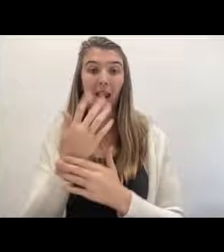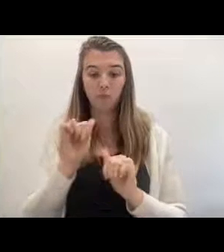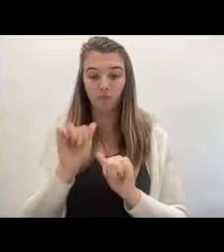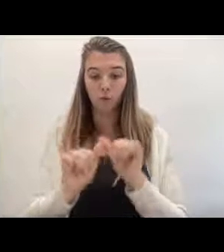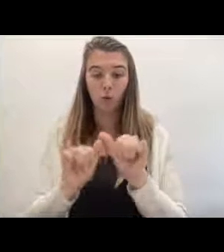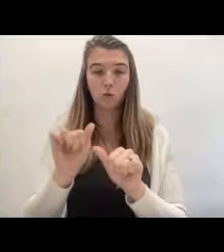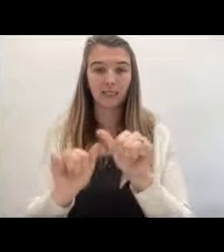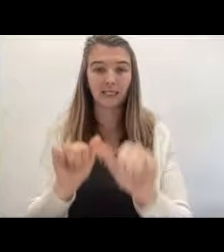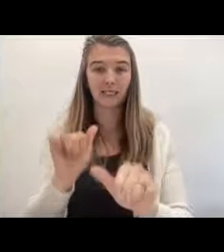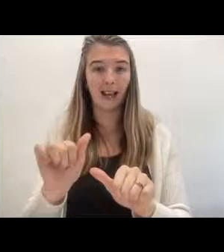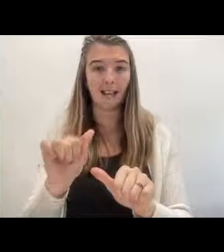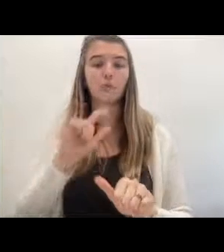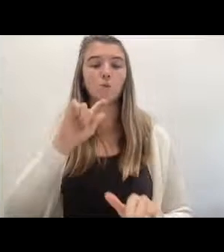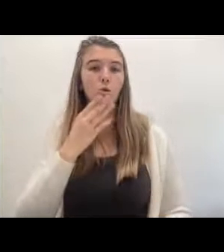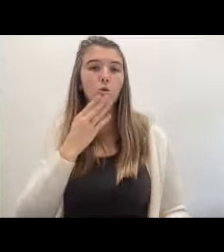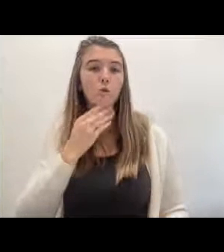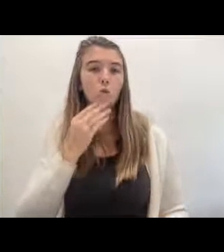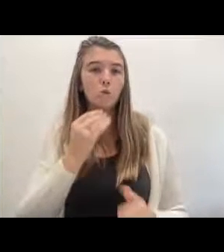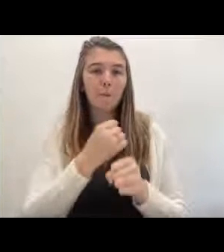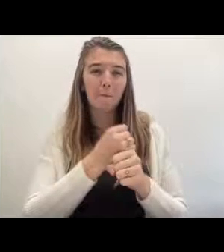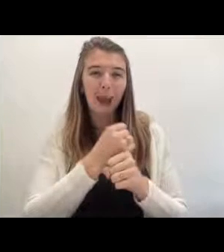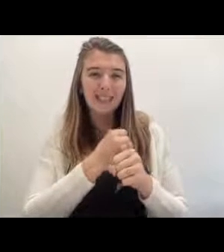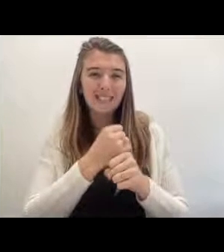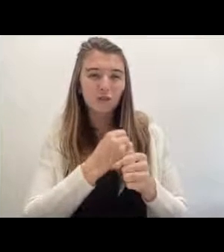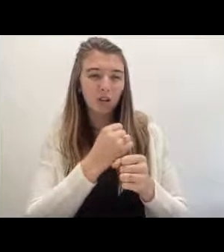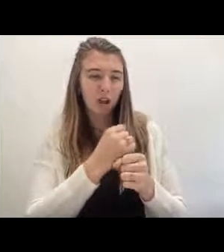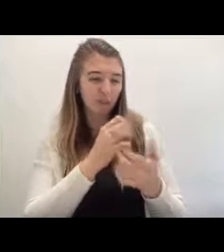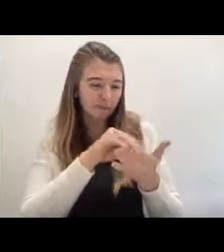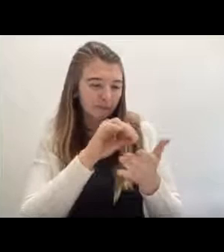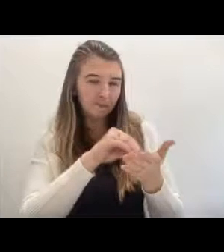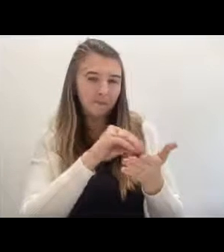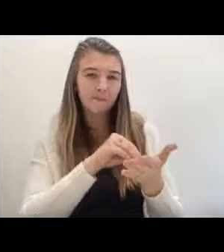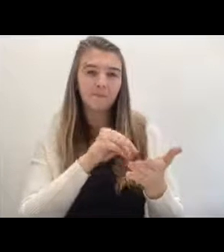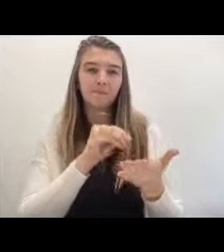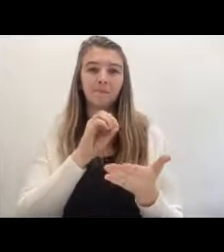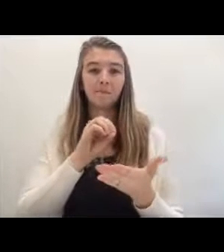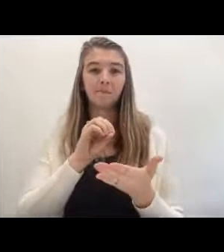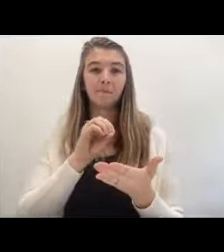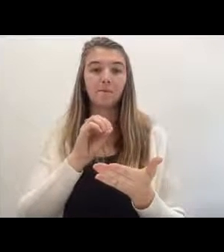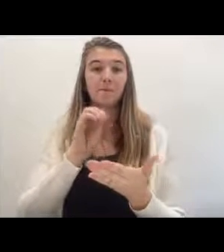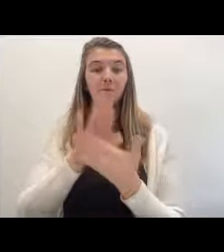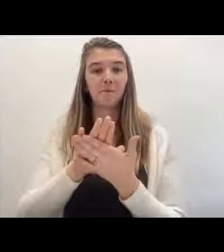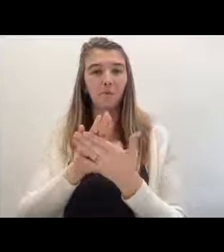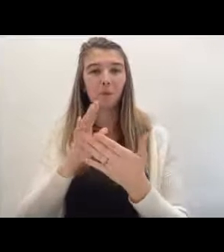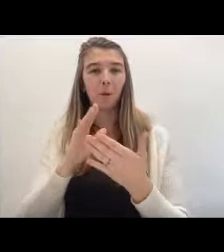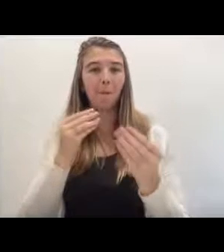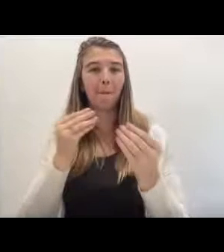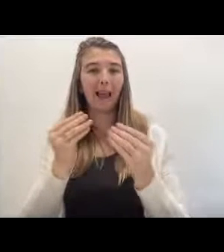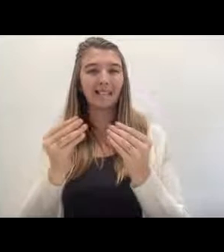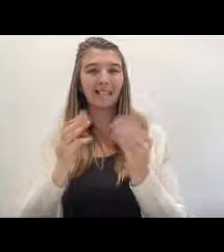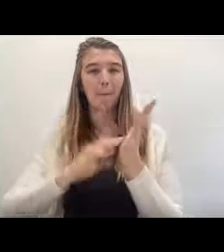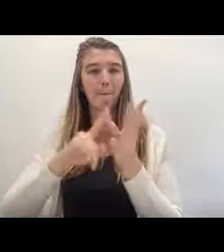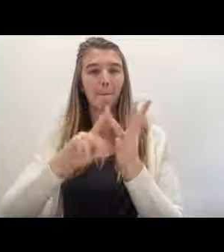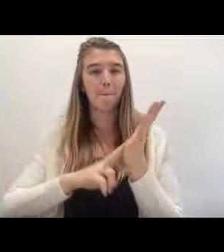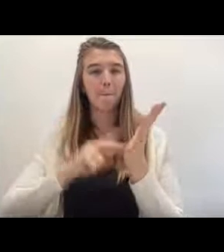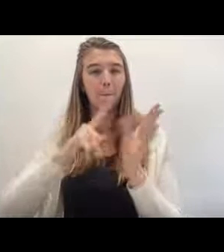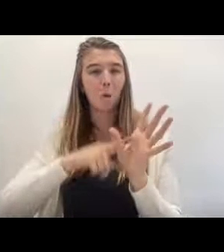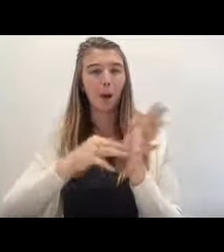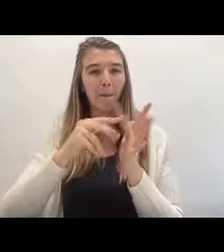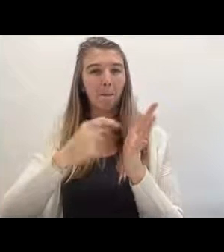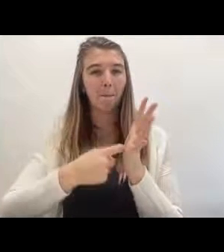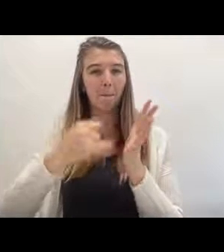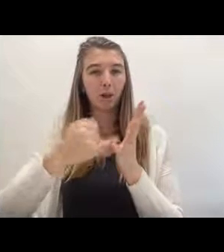use bacteria, and bacteria would be fed by plastic monomers. So in the first phase of the process, he would take plastic,